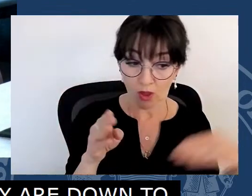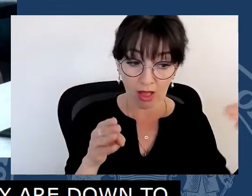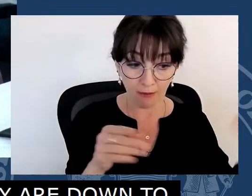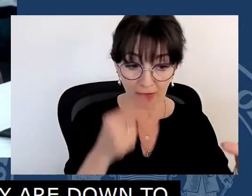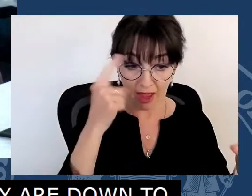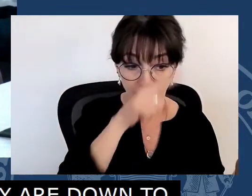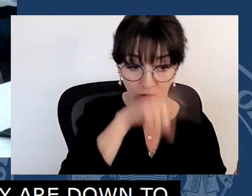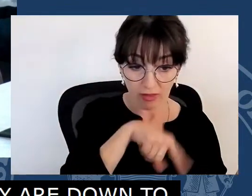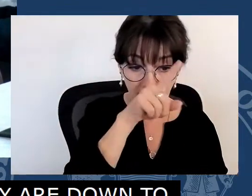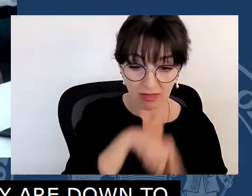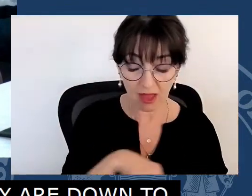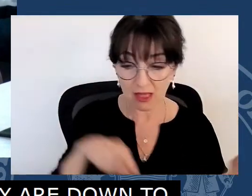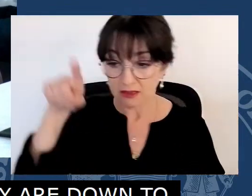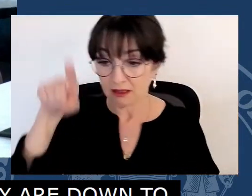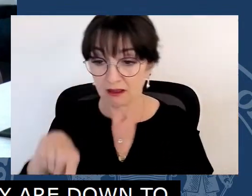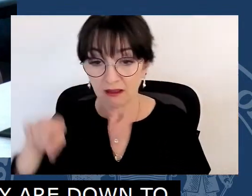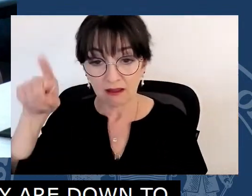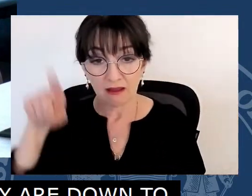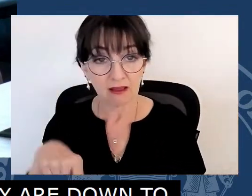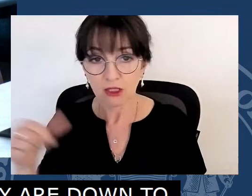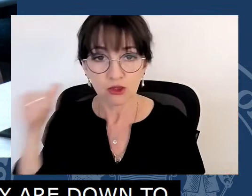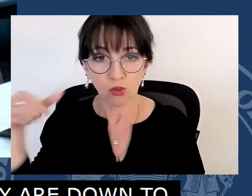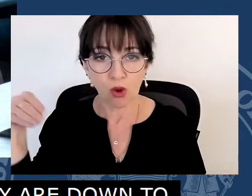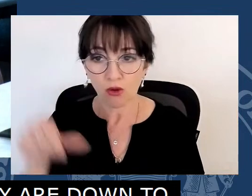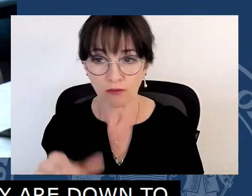well, it's reduced everything for us.